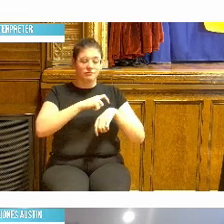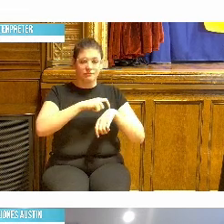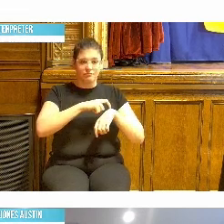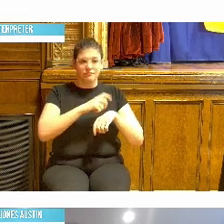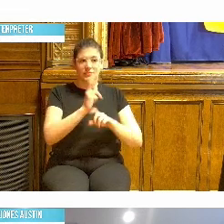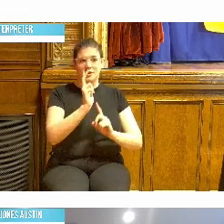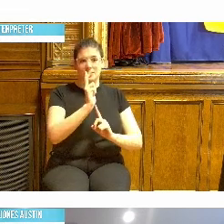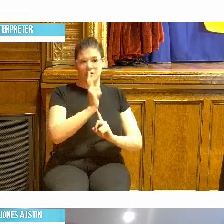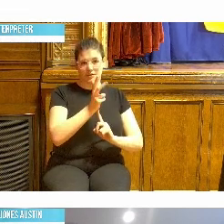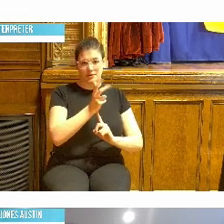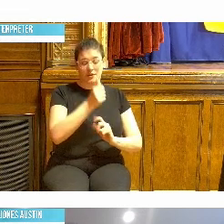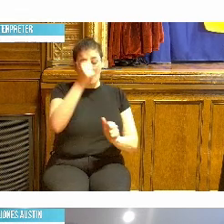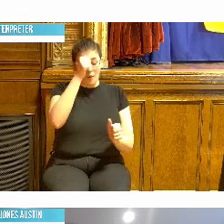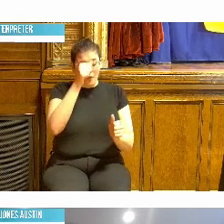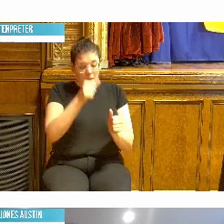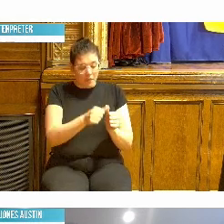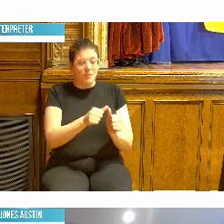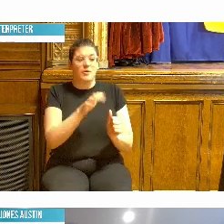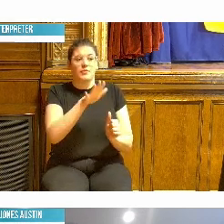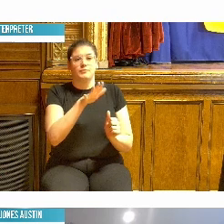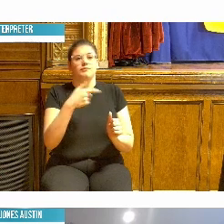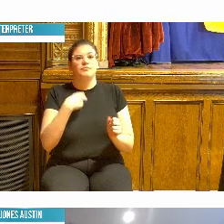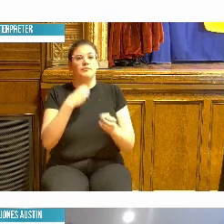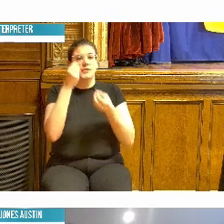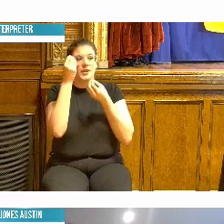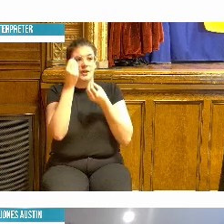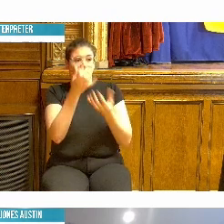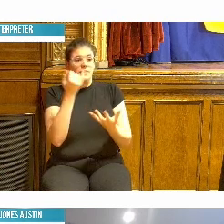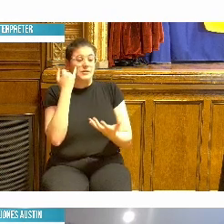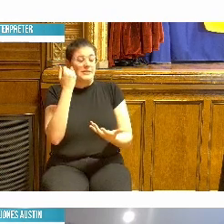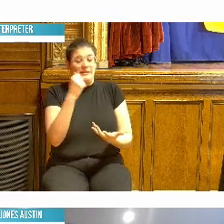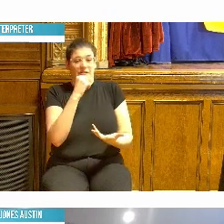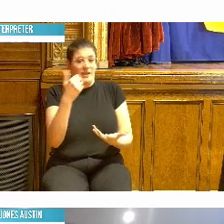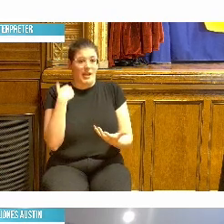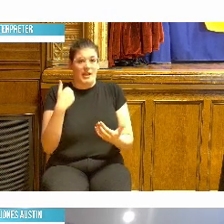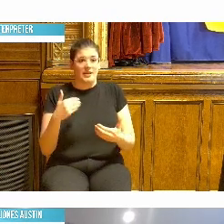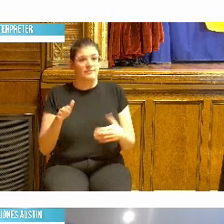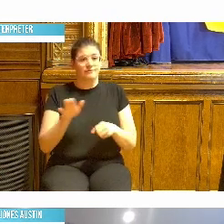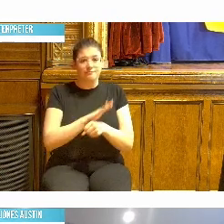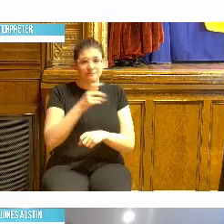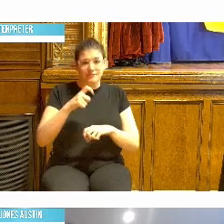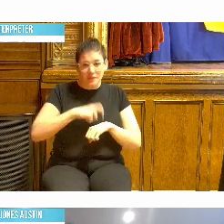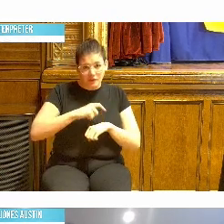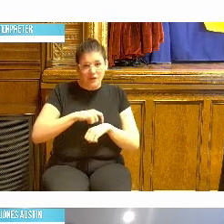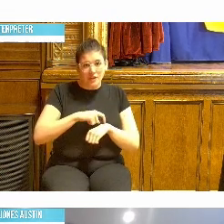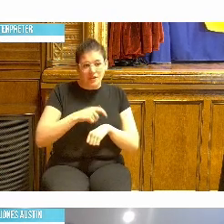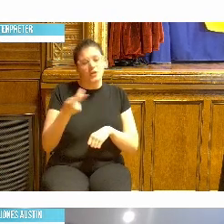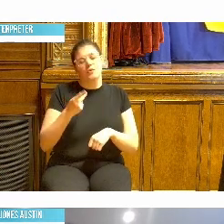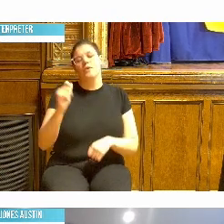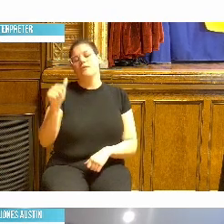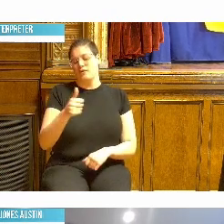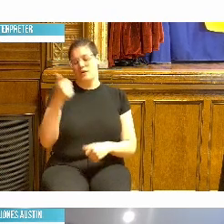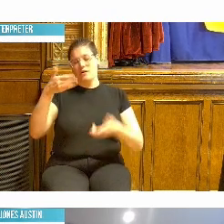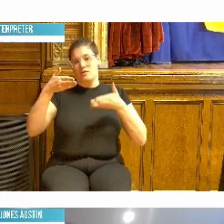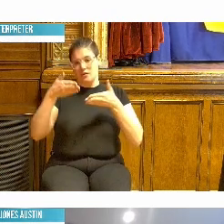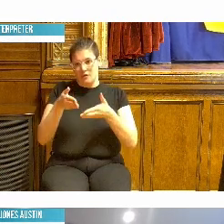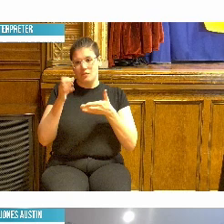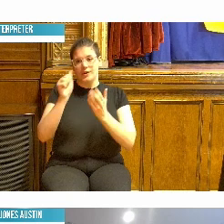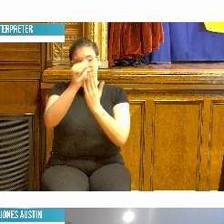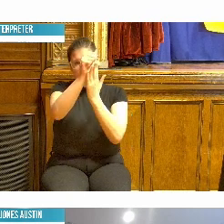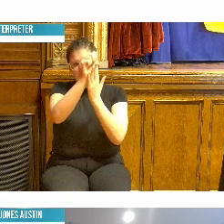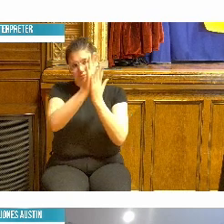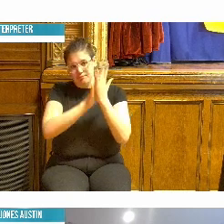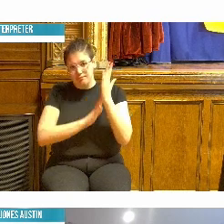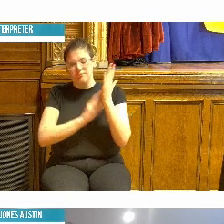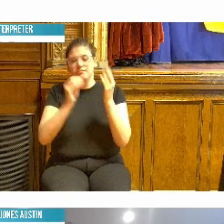I've given you several ways that you can submit your testimony. So it'll still be heard. It'll still be submitted as part of